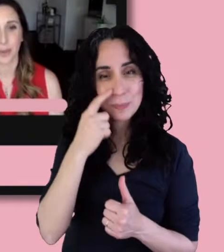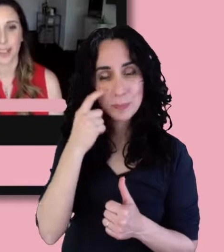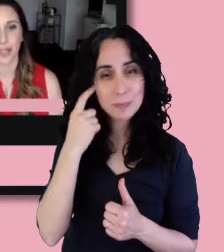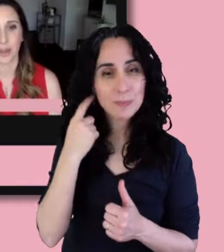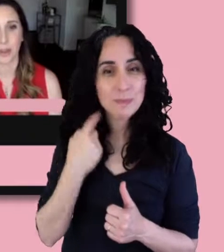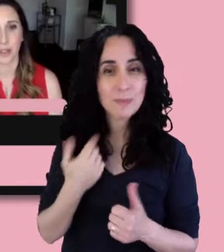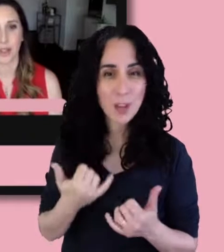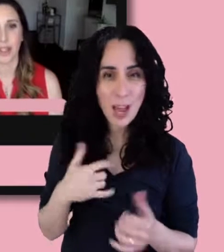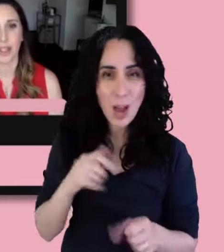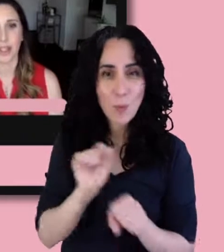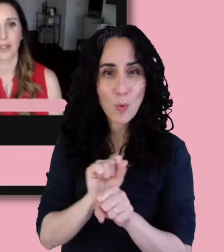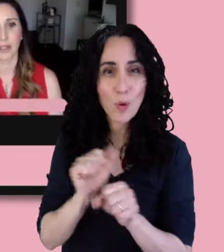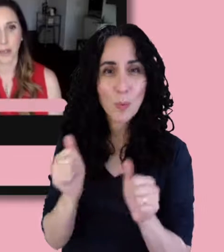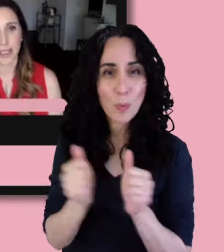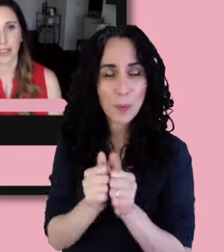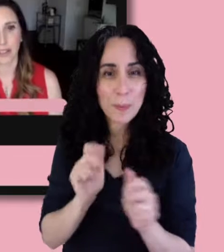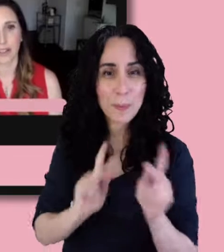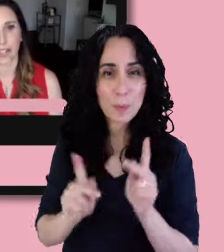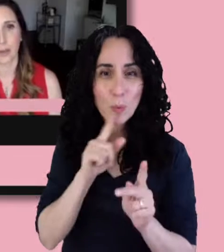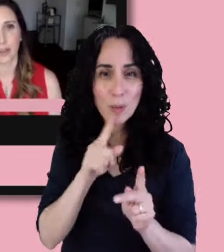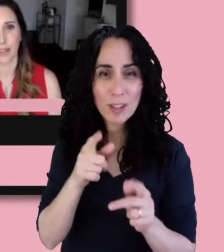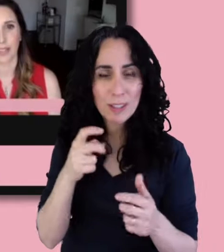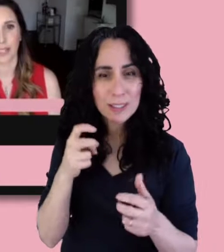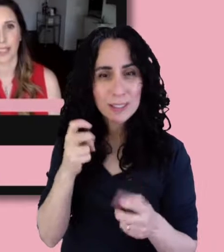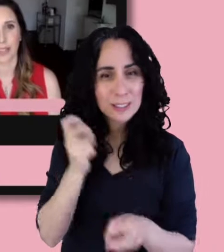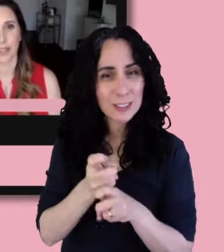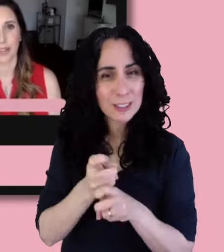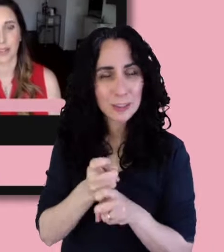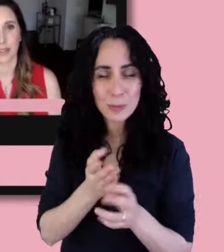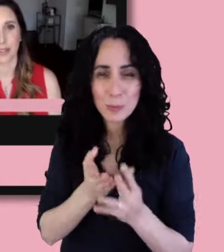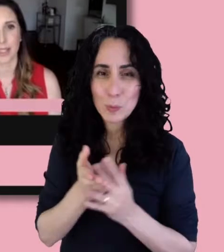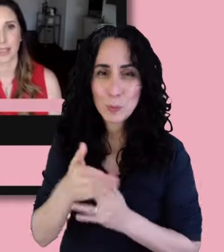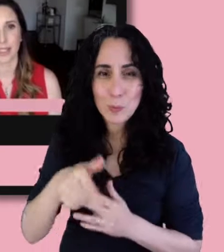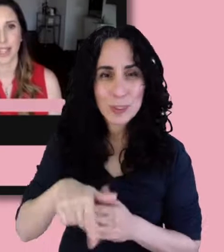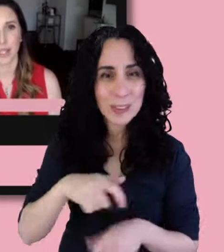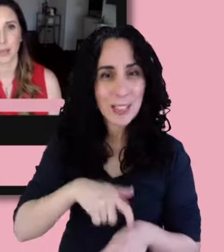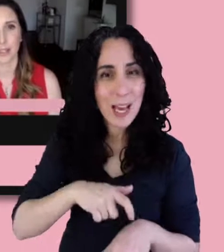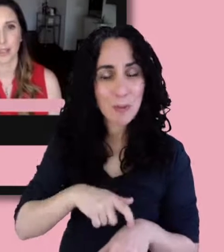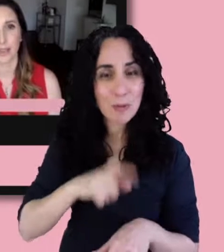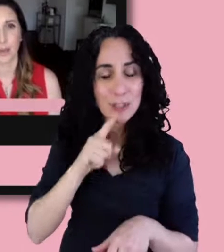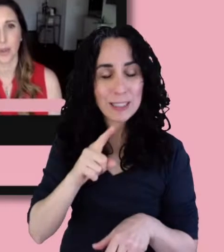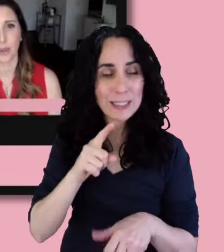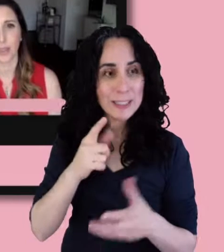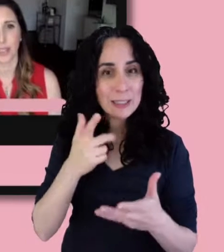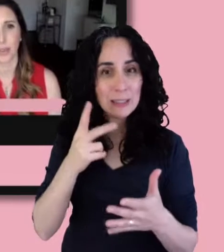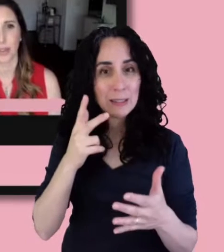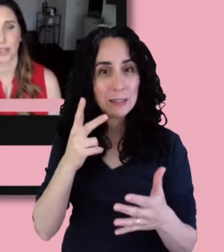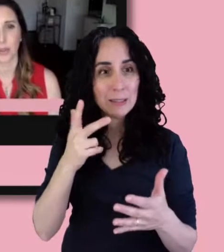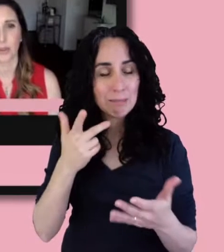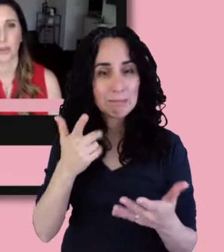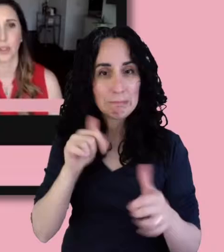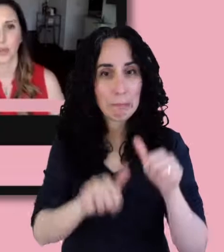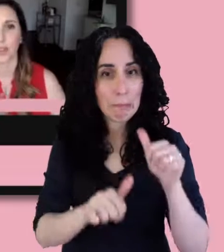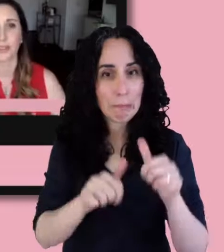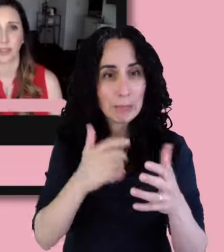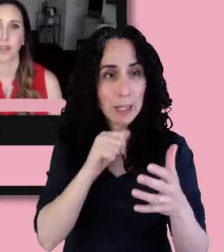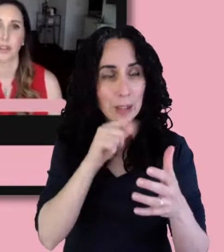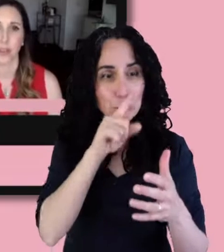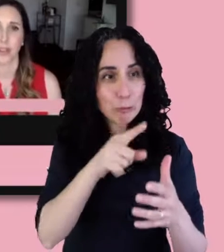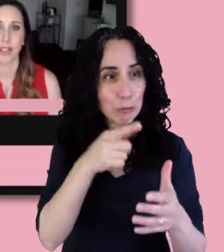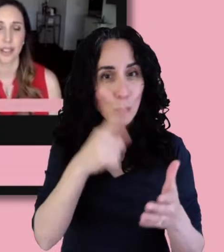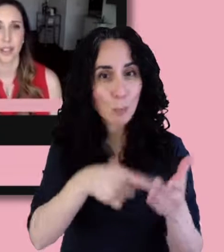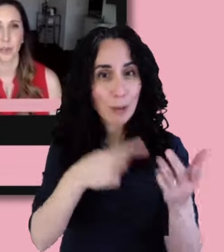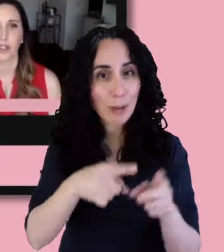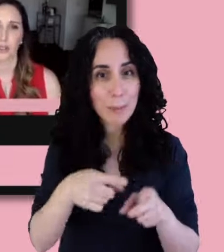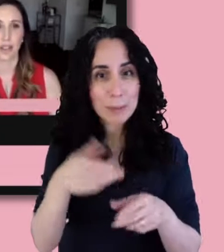people right now who are having a really hard time navigating this specific time because it's so unpredictable and there's so much grief involved